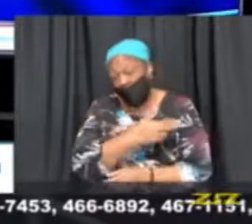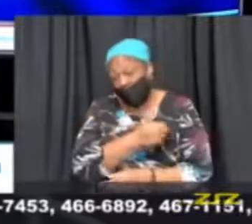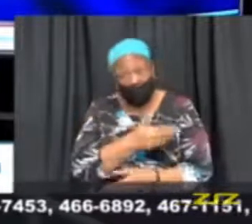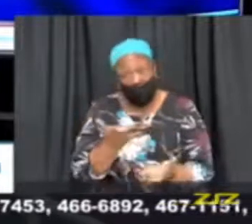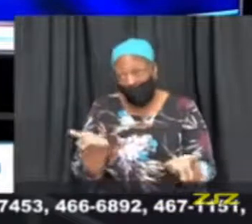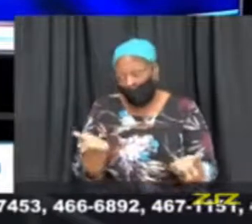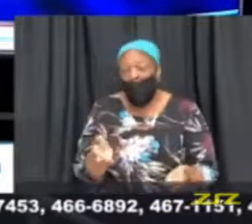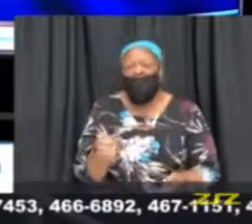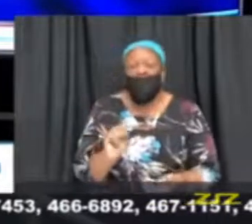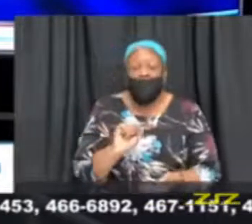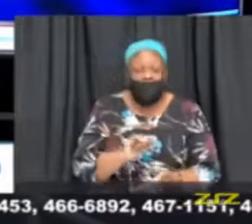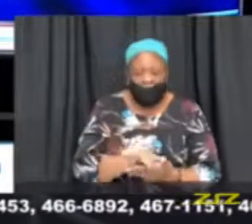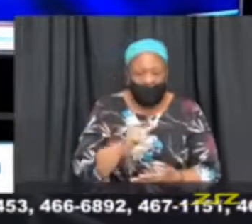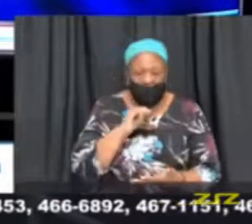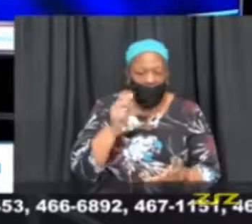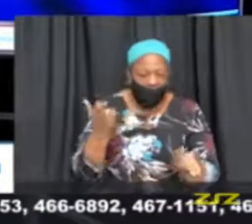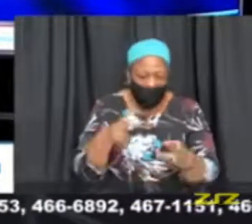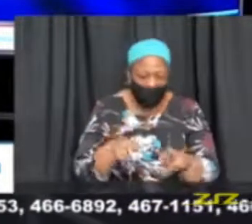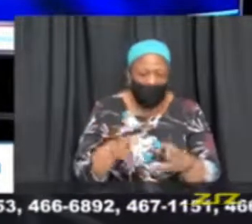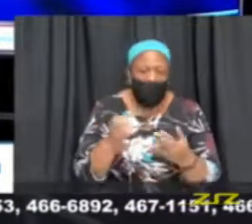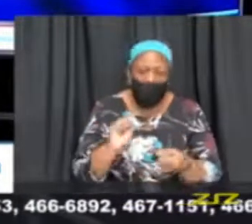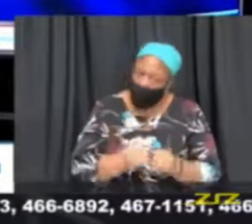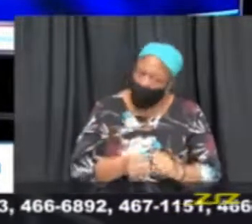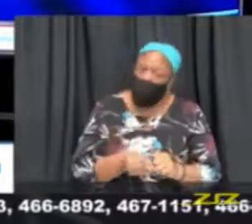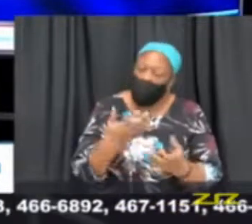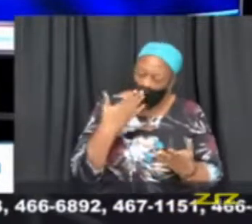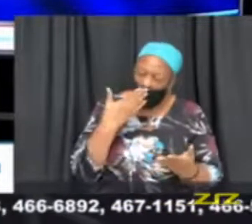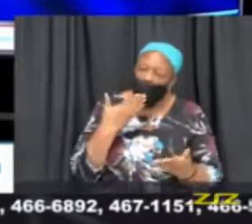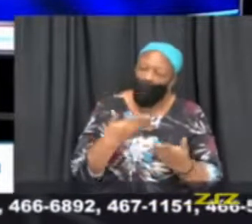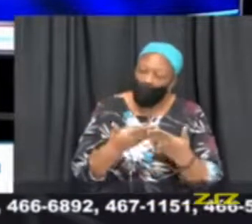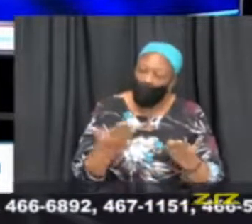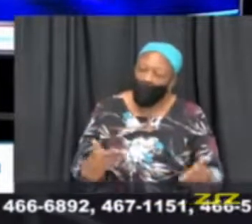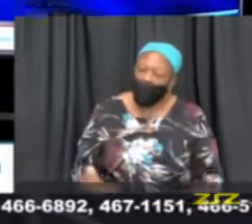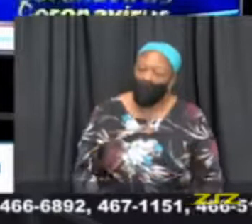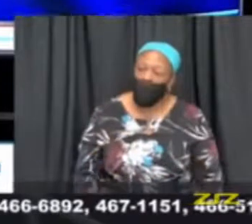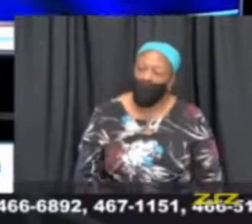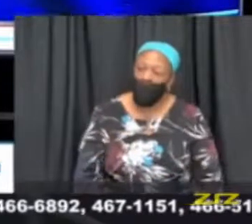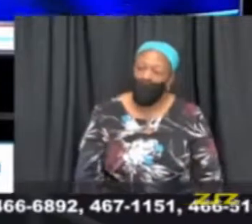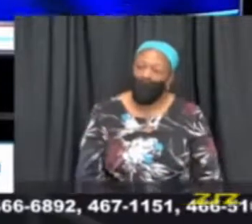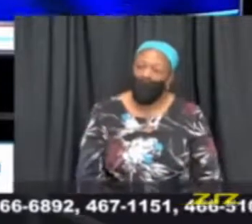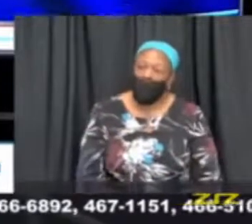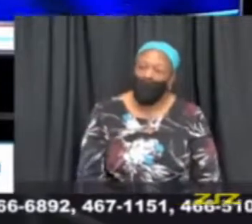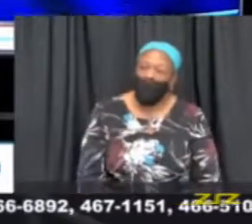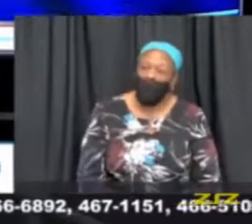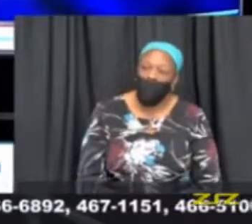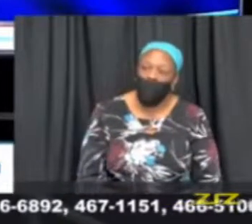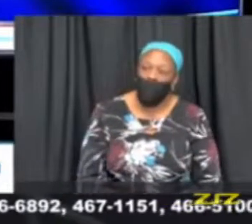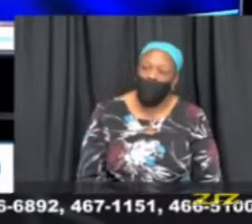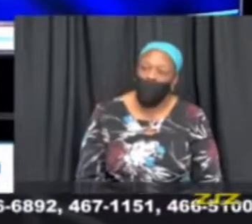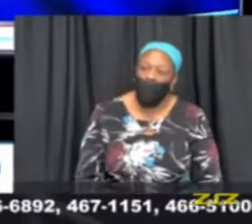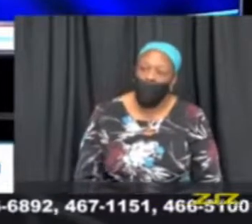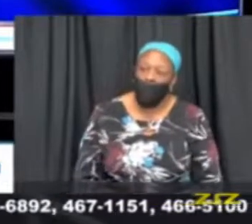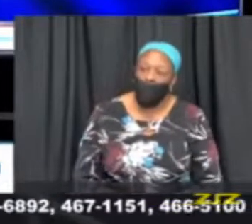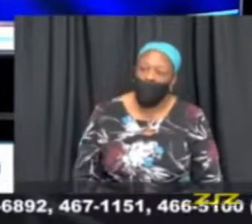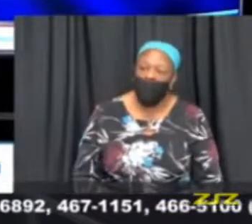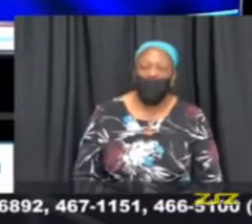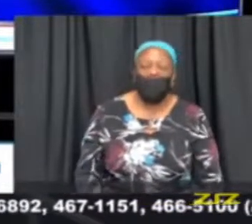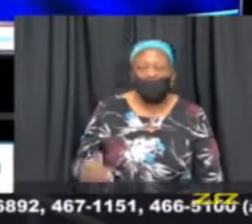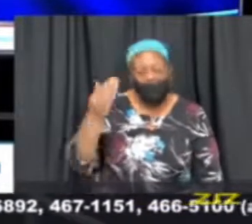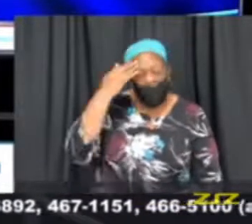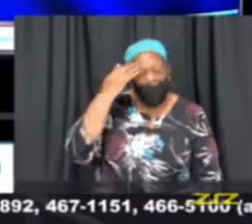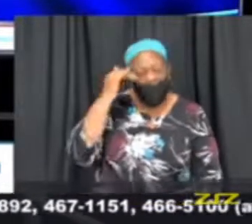significantly decreased by 83%. I know that if I were to get COVID-19, the chance of me dying